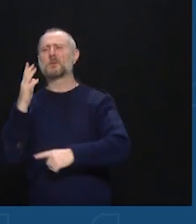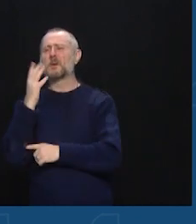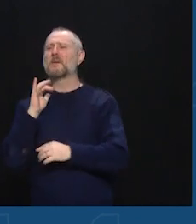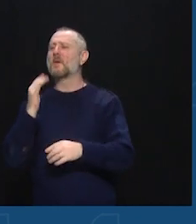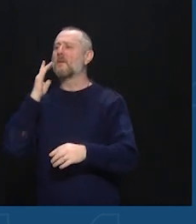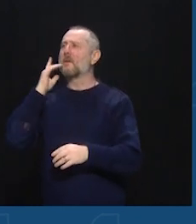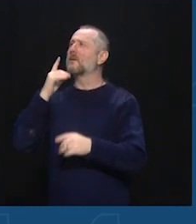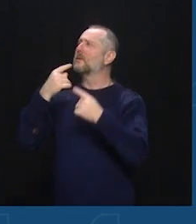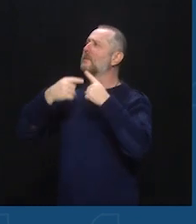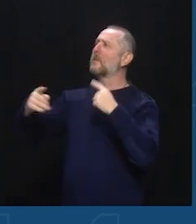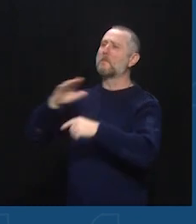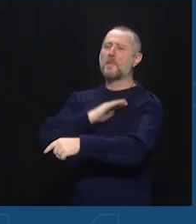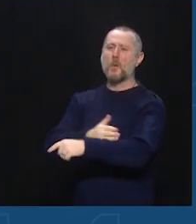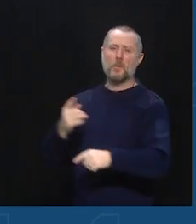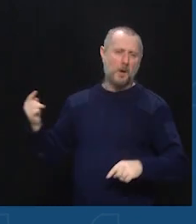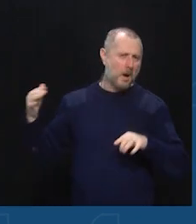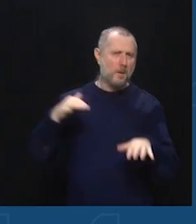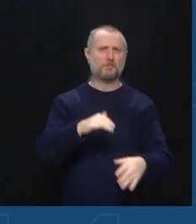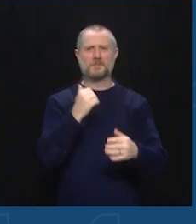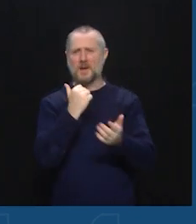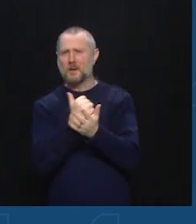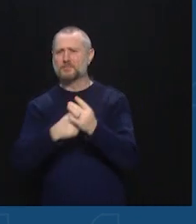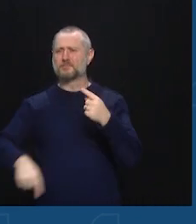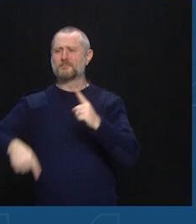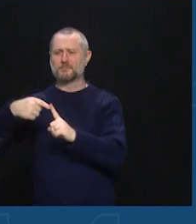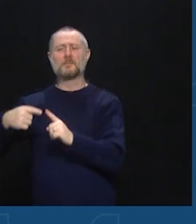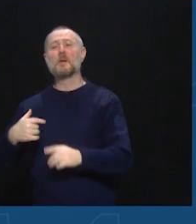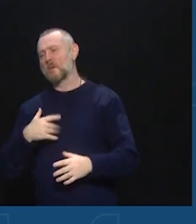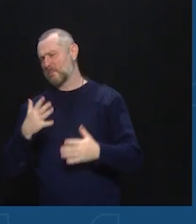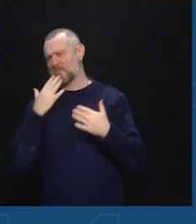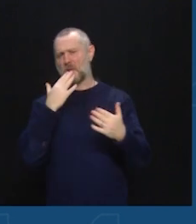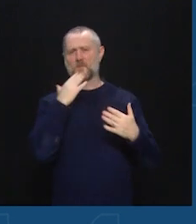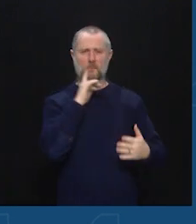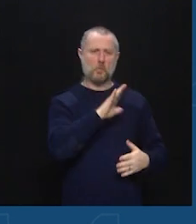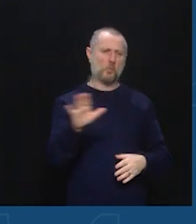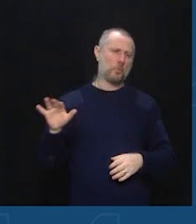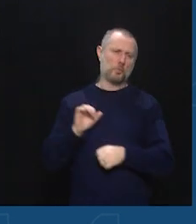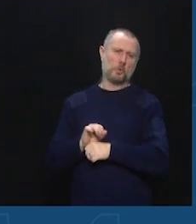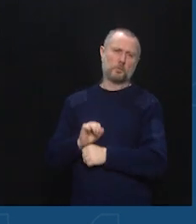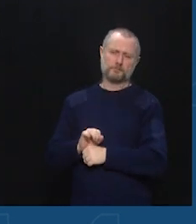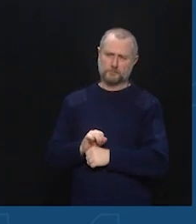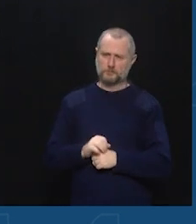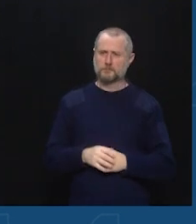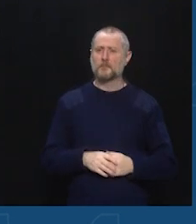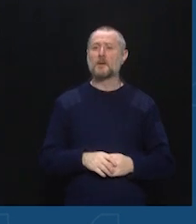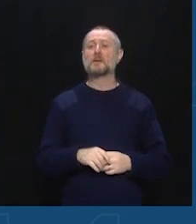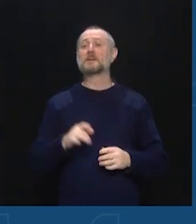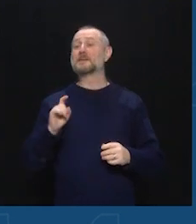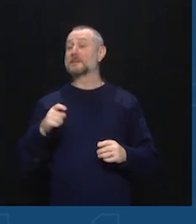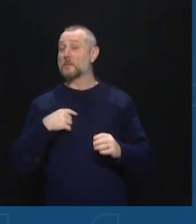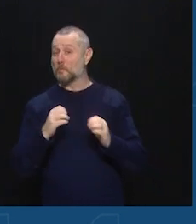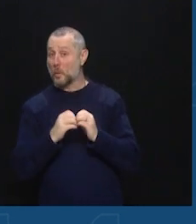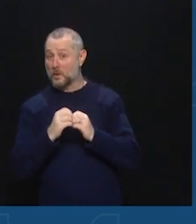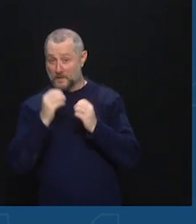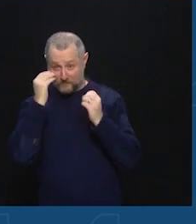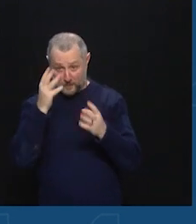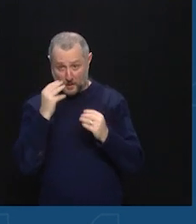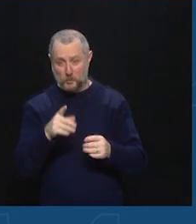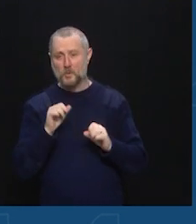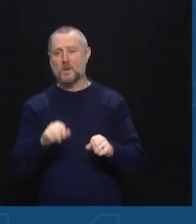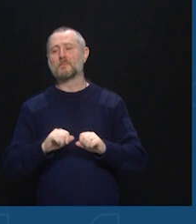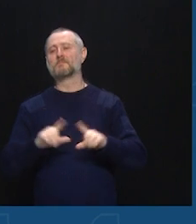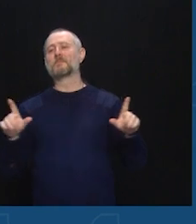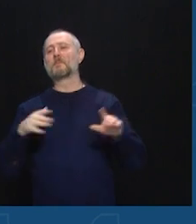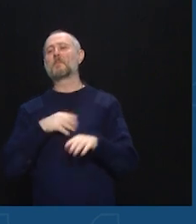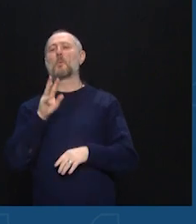get into place to be able to do their work. But again, if folks have more information, they can check out our website.